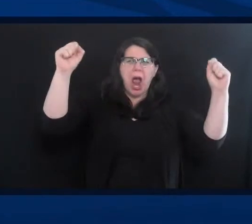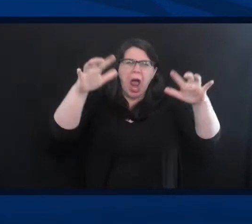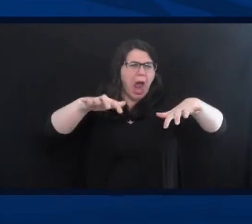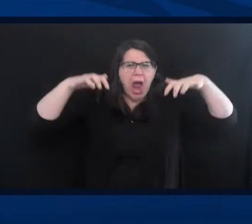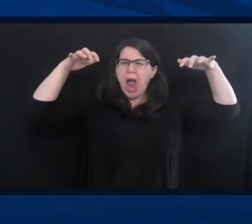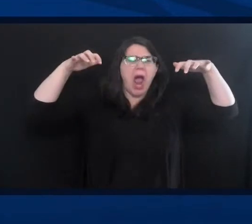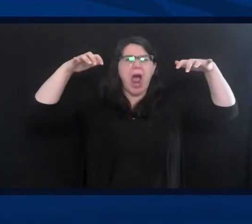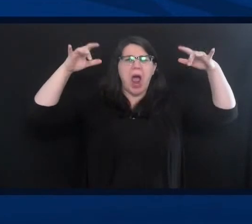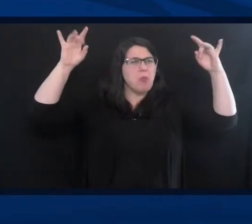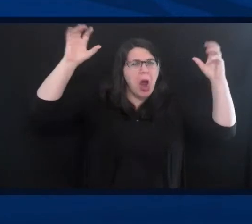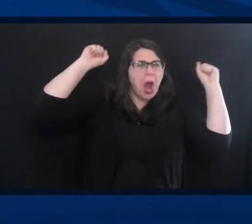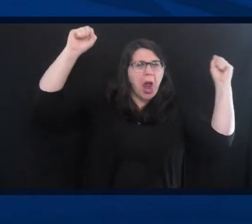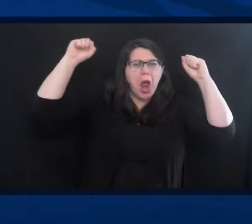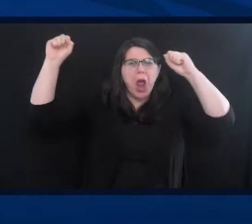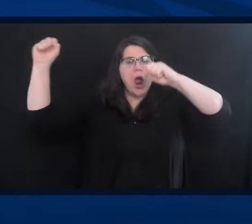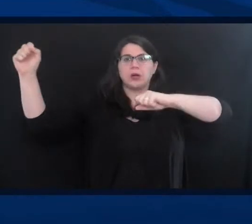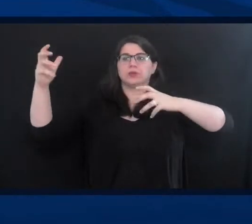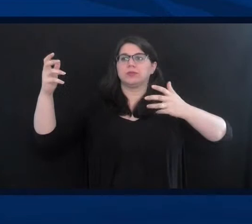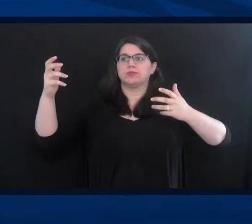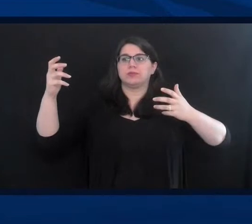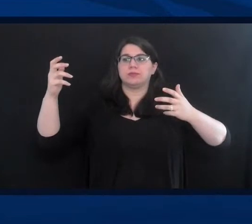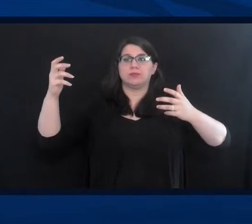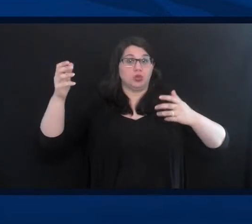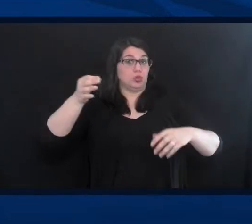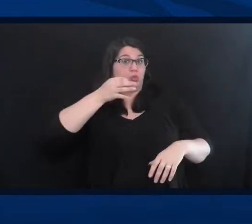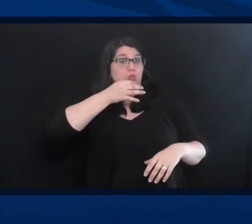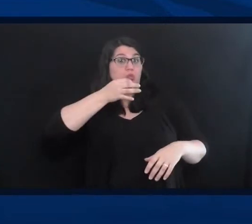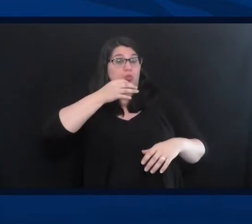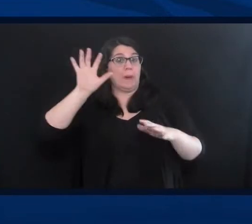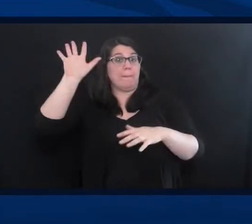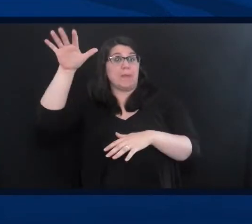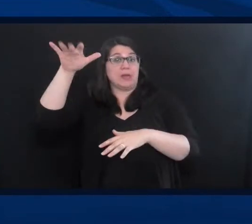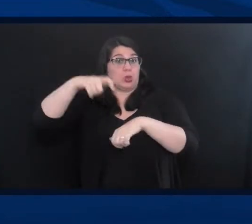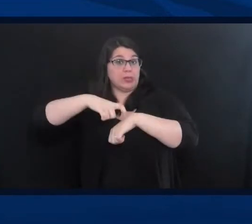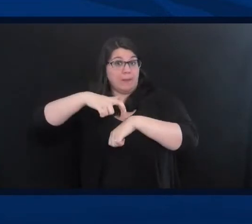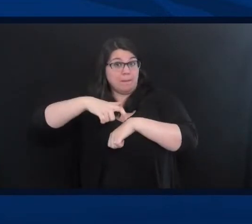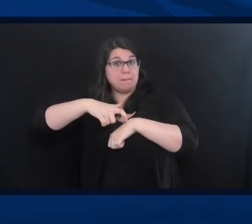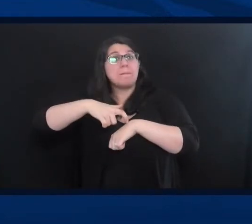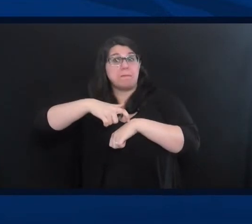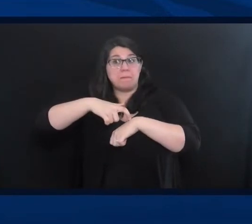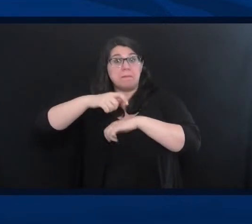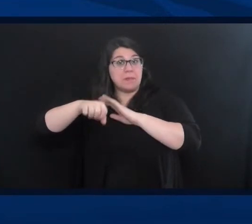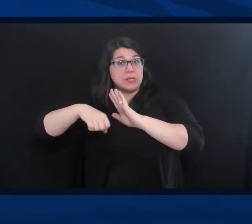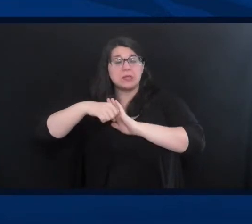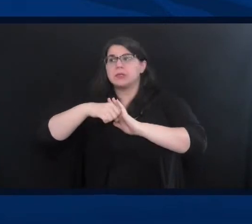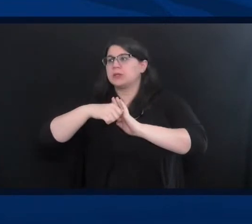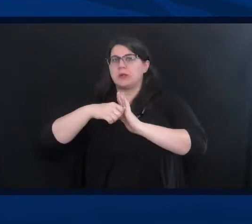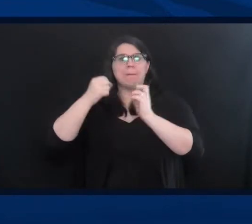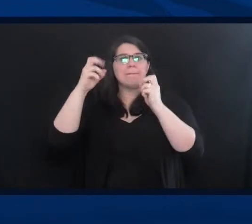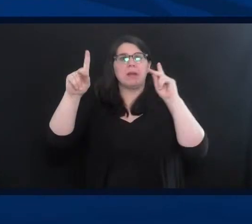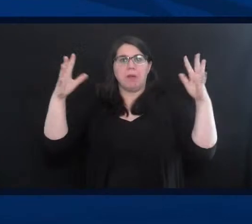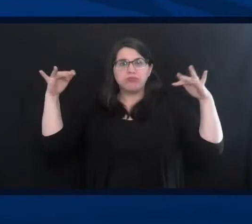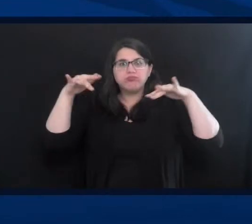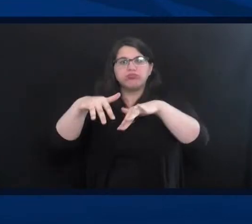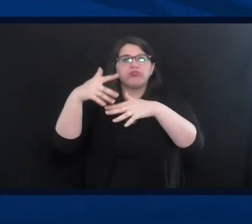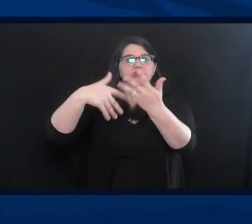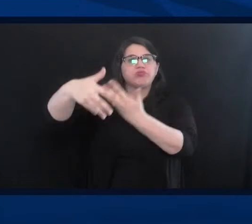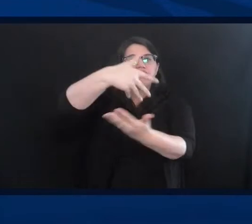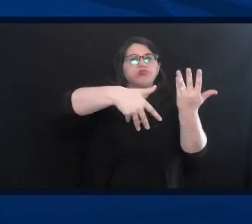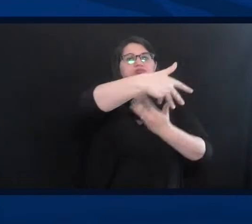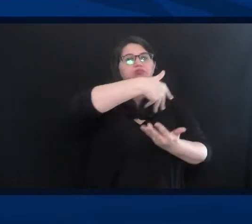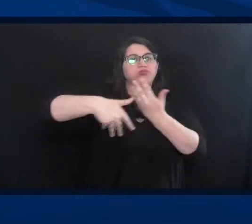And we're about ready to go into basketball season where you have a lot of crowds congregating together.